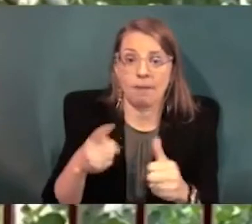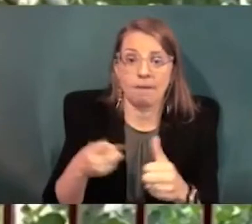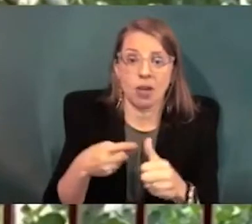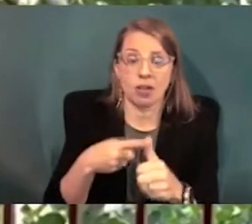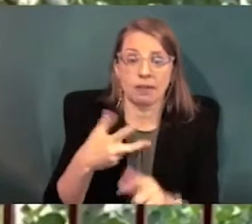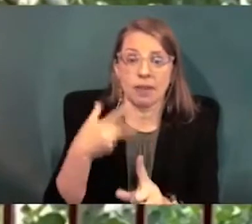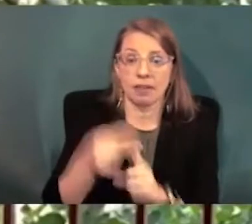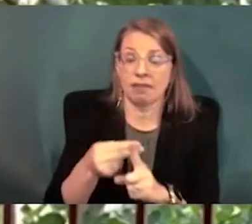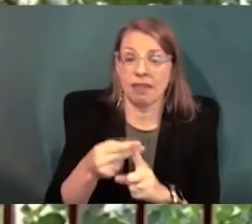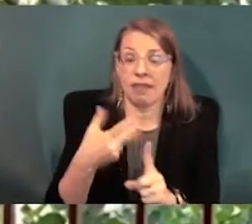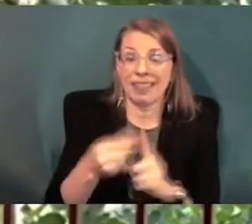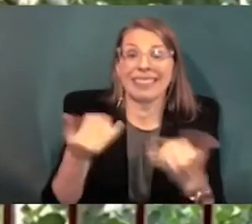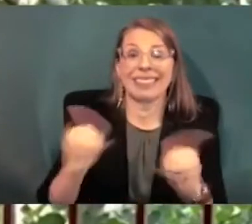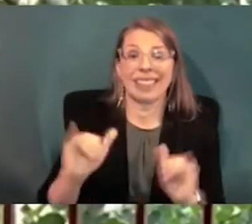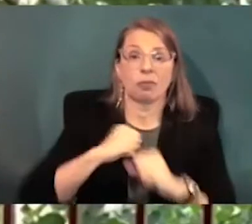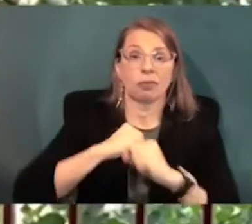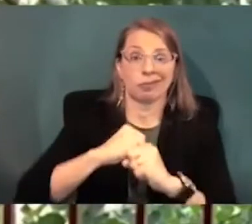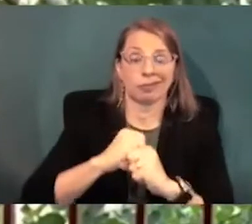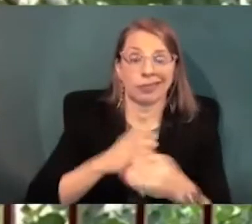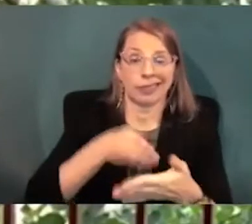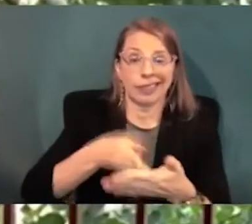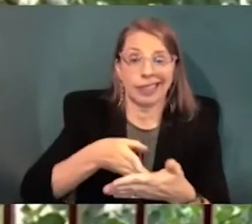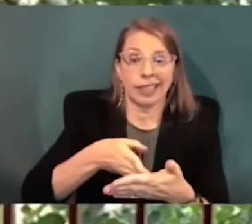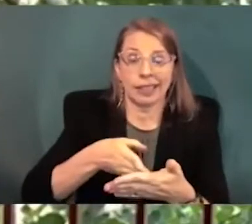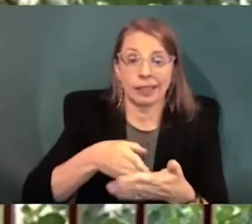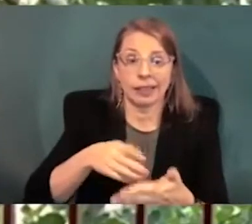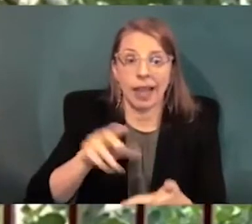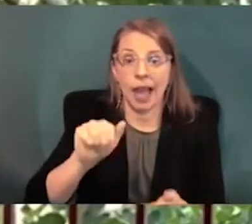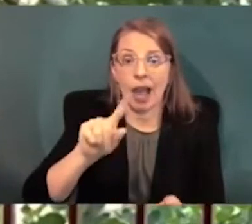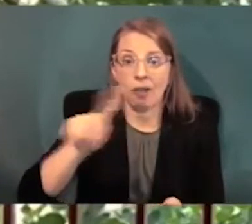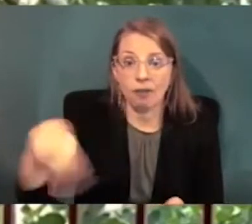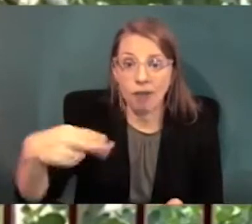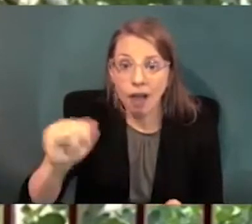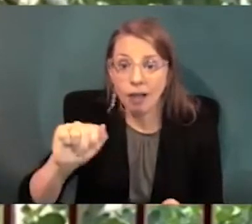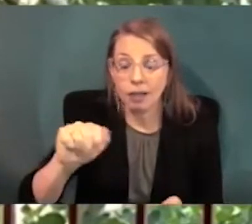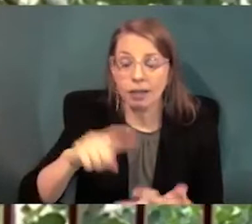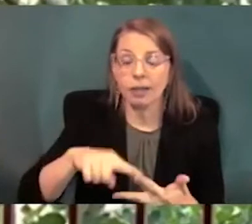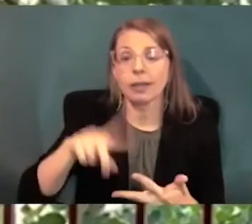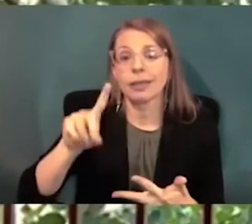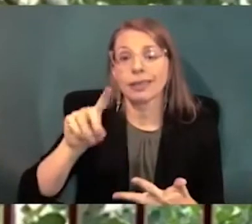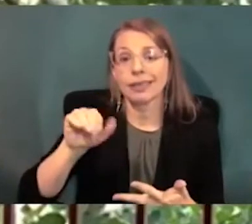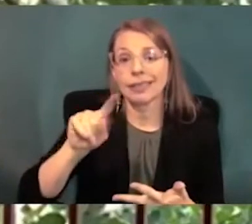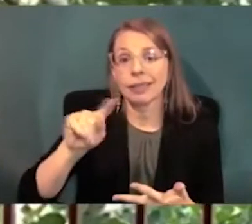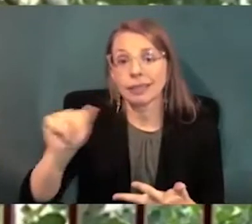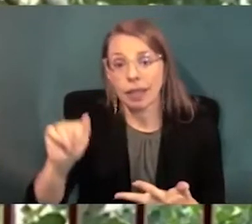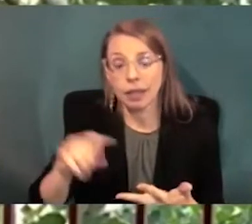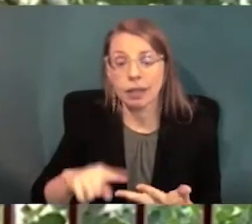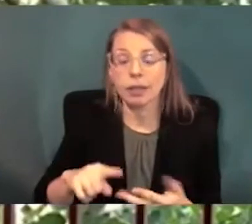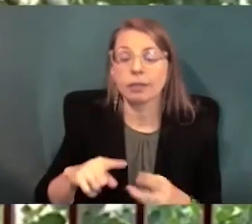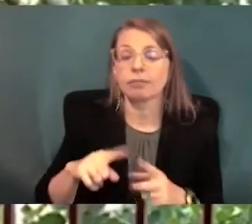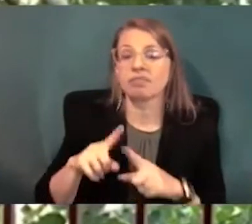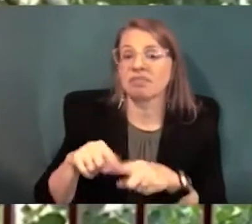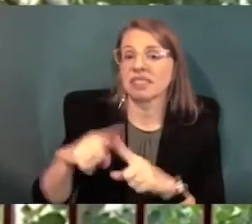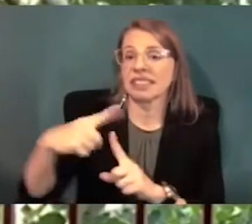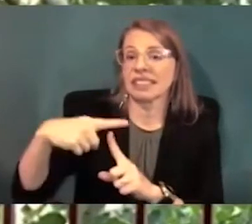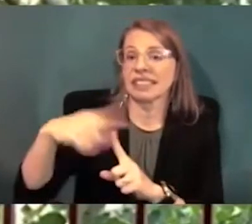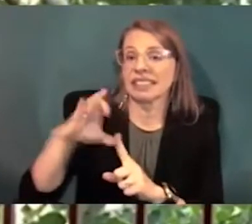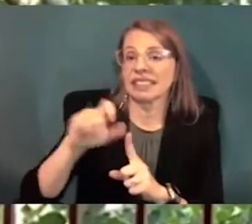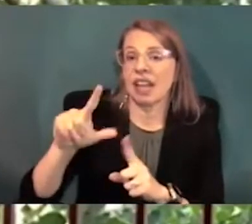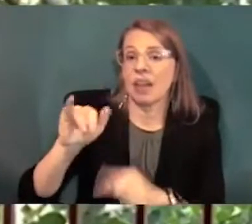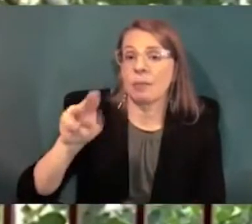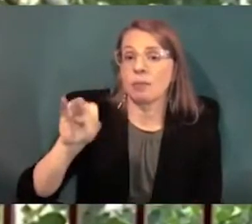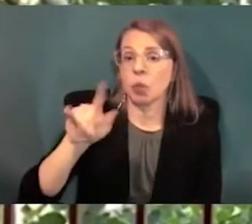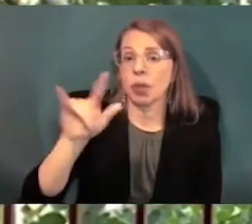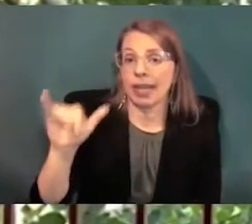still protect against alpha variant, Delta variant based on T cell immunity. So they are